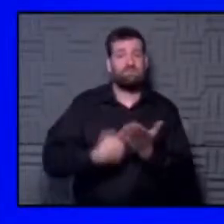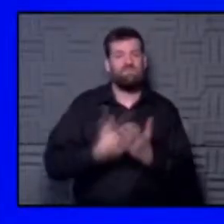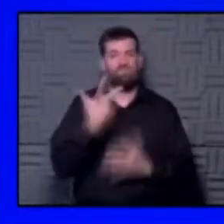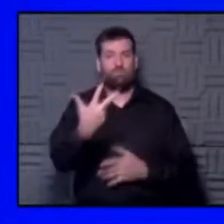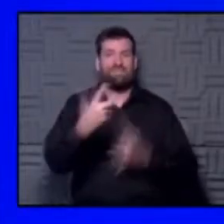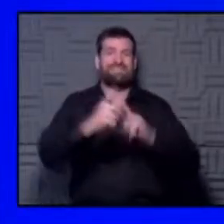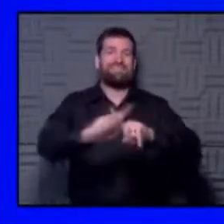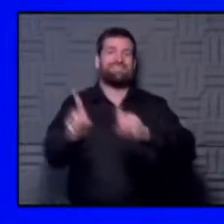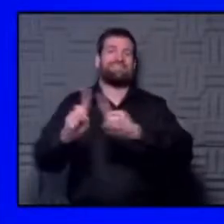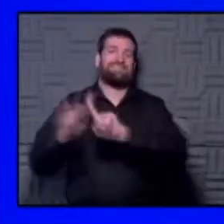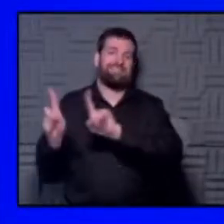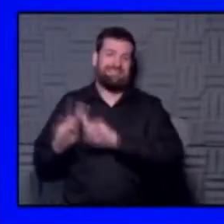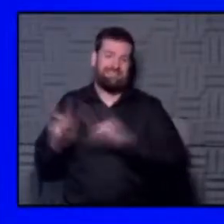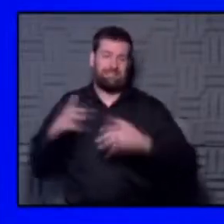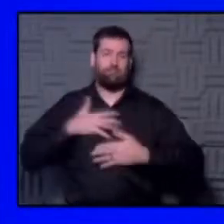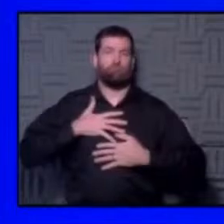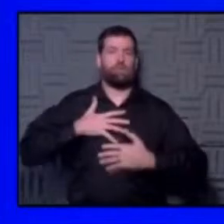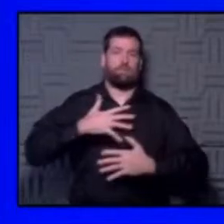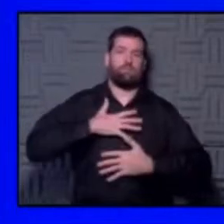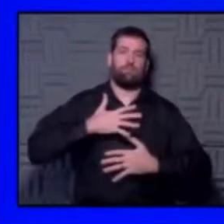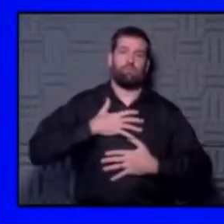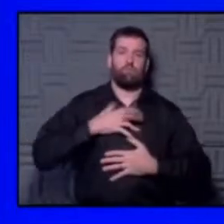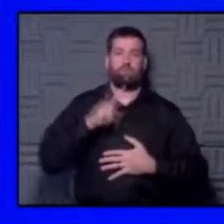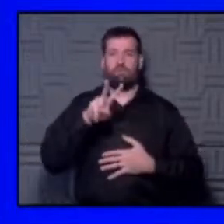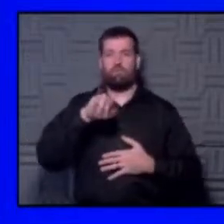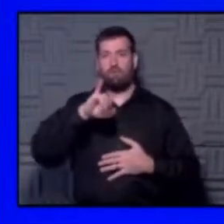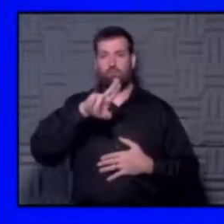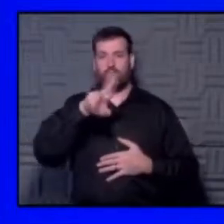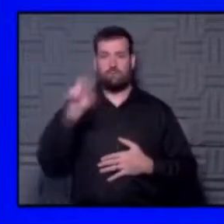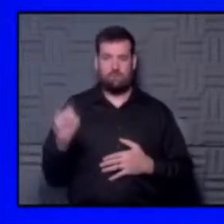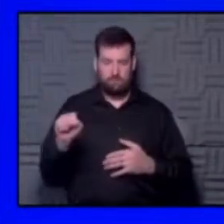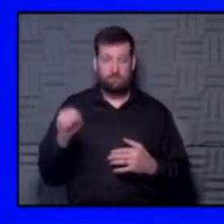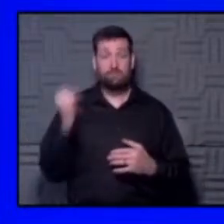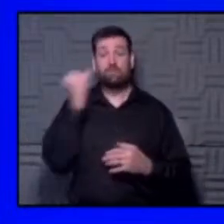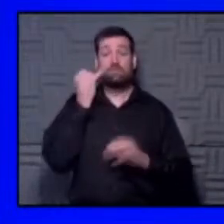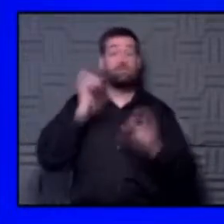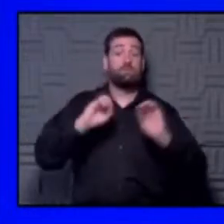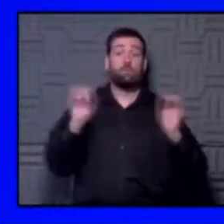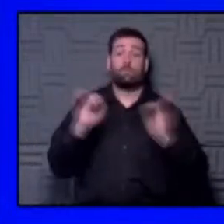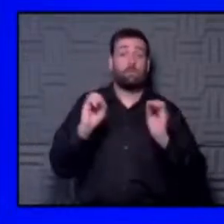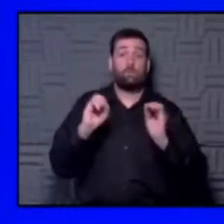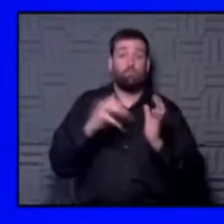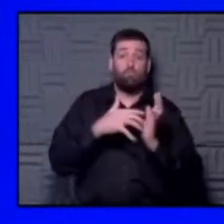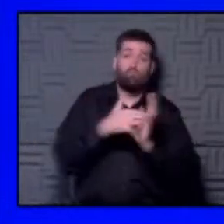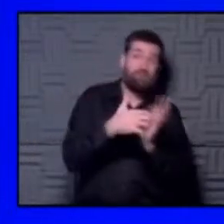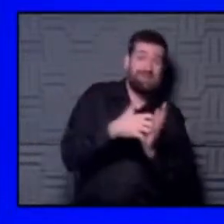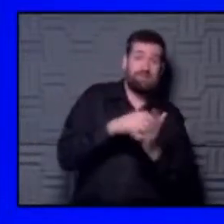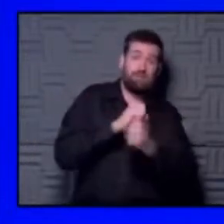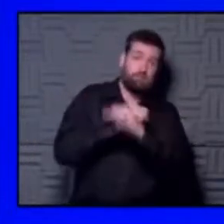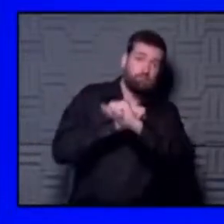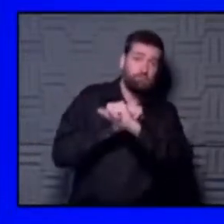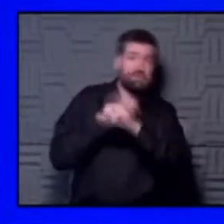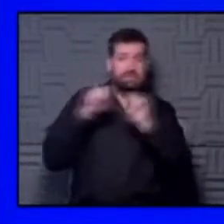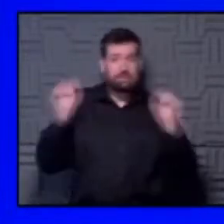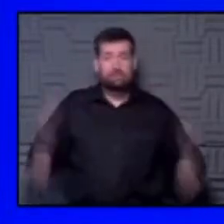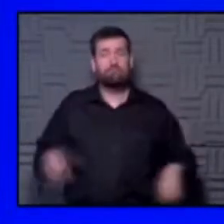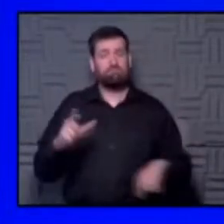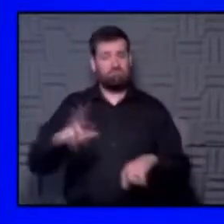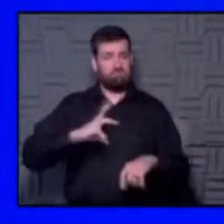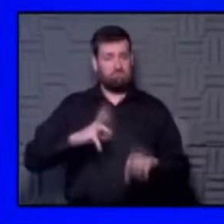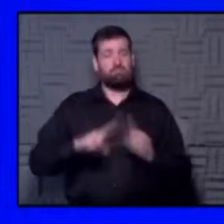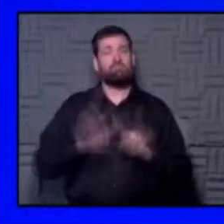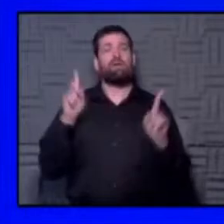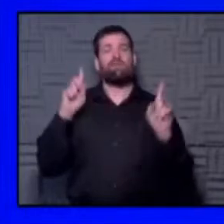3 different respiratory viruses in those patients. We certainly know that even if you aren't immunosuppressed, you are certainly going to be susceptible